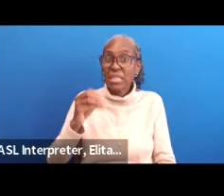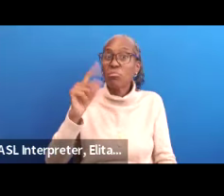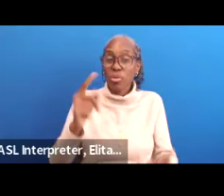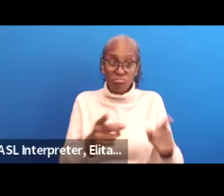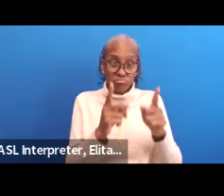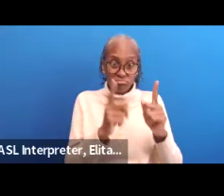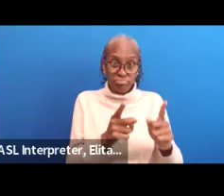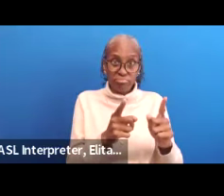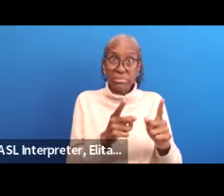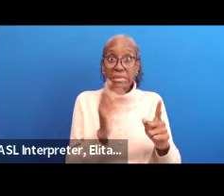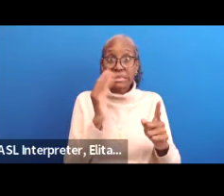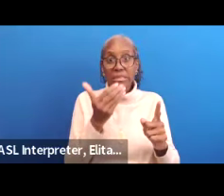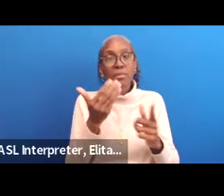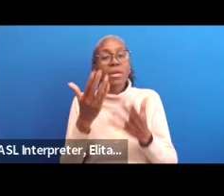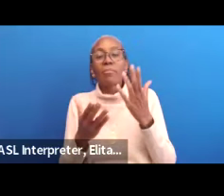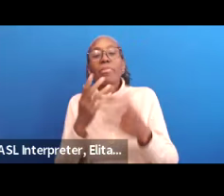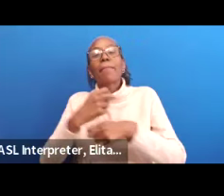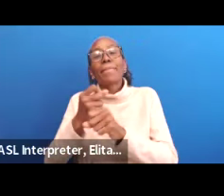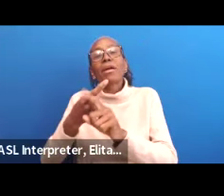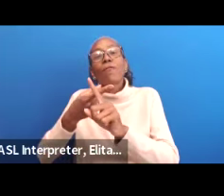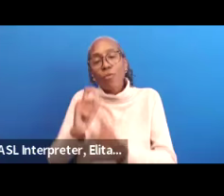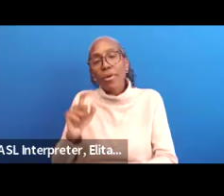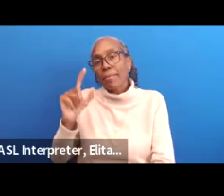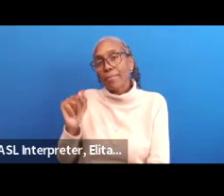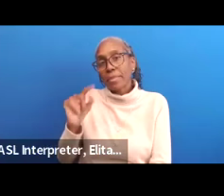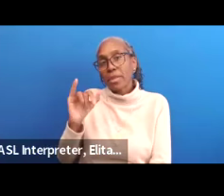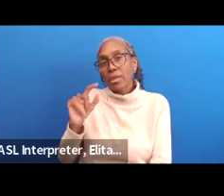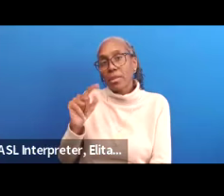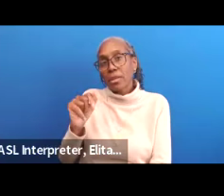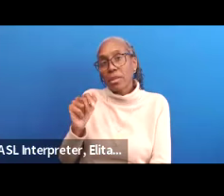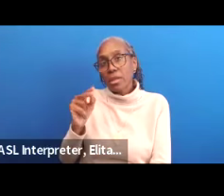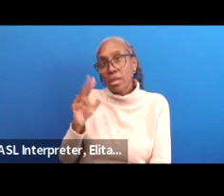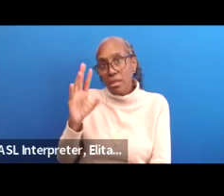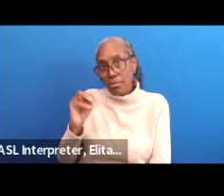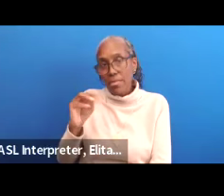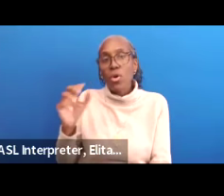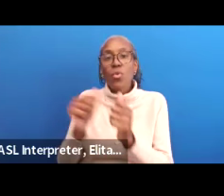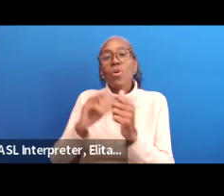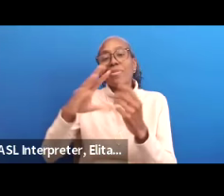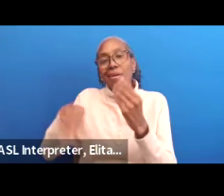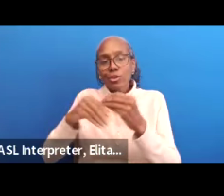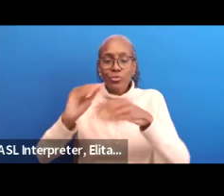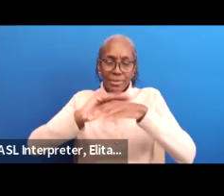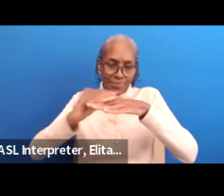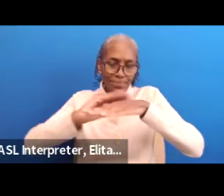but they're made out of titanium and they have some extra parts to them.